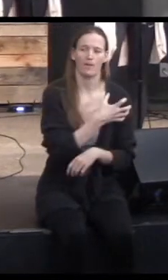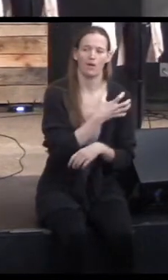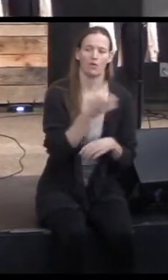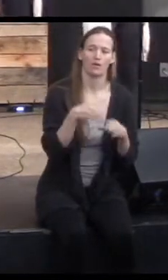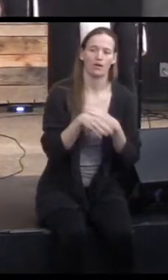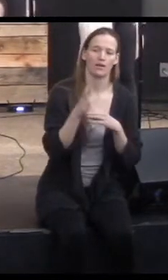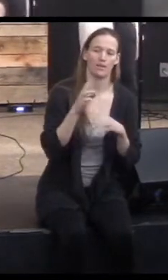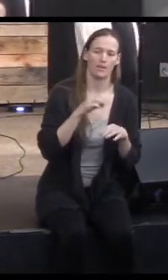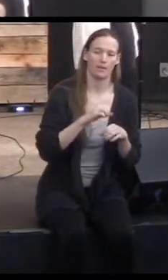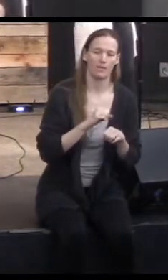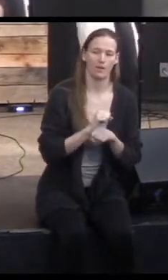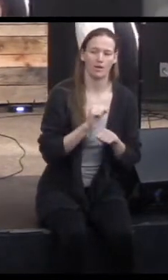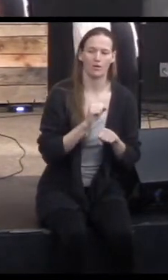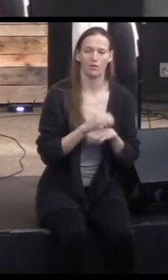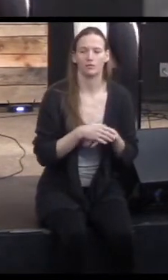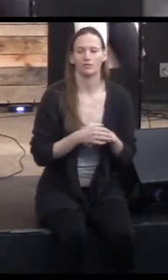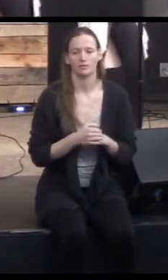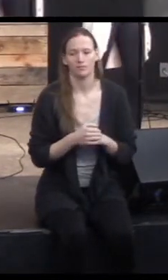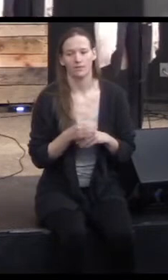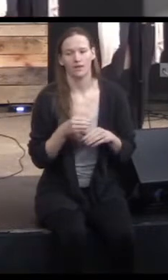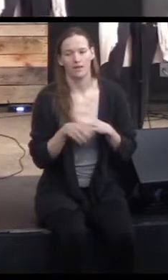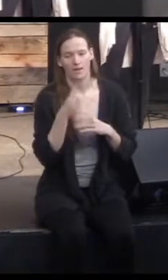There is power, wonder-working power